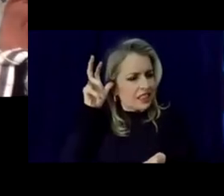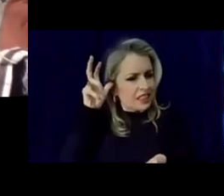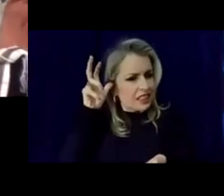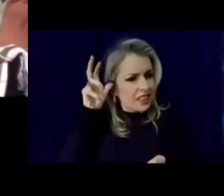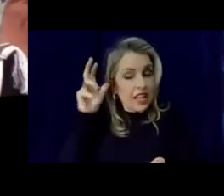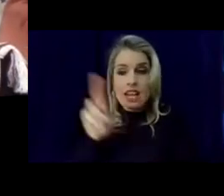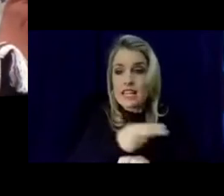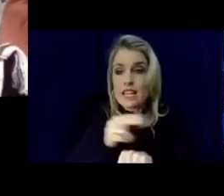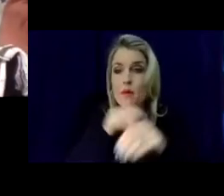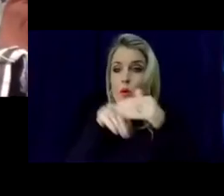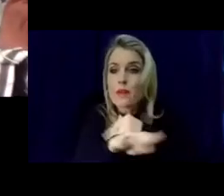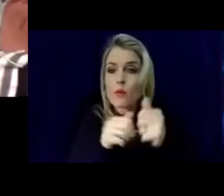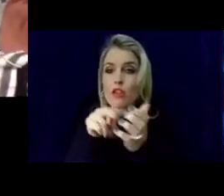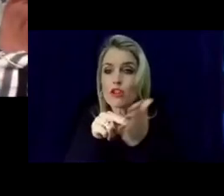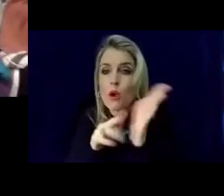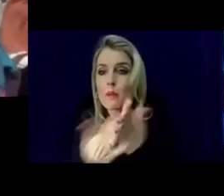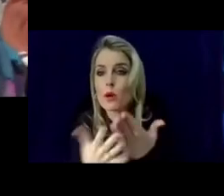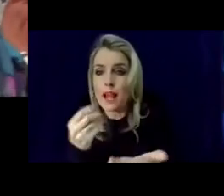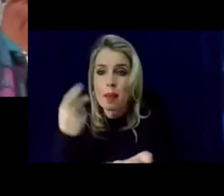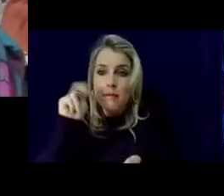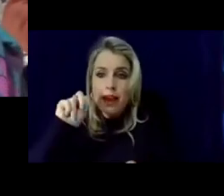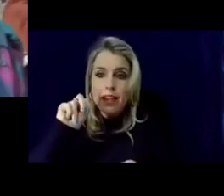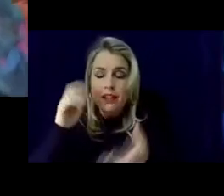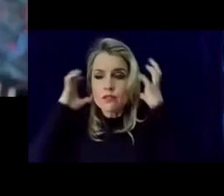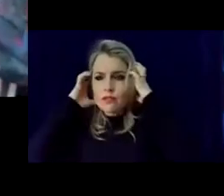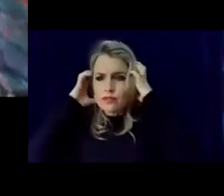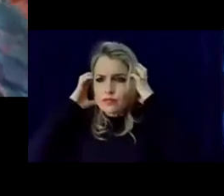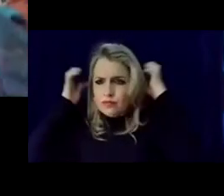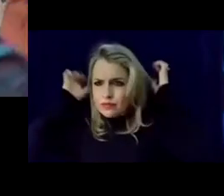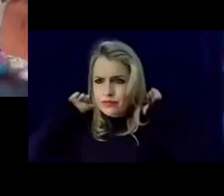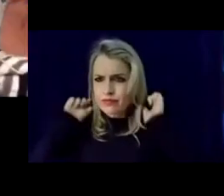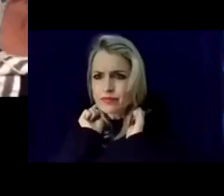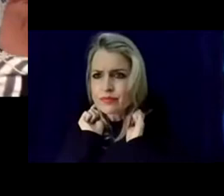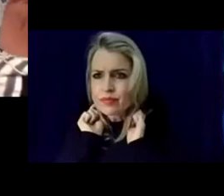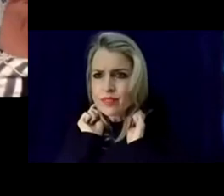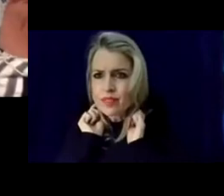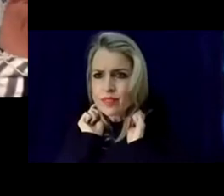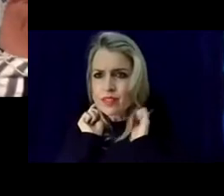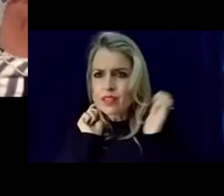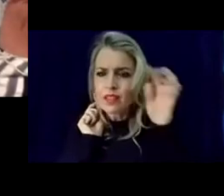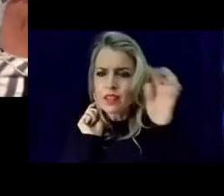Nima enters with her notebook and pen, headphones hanging around her neck.